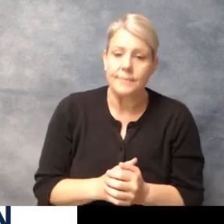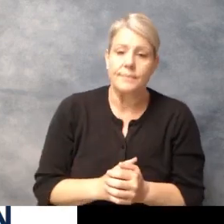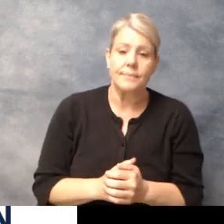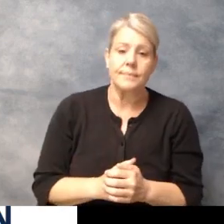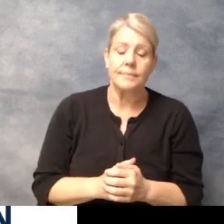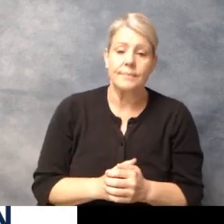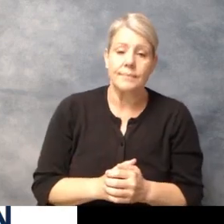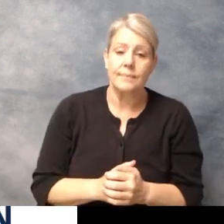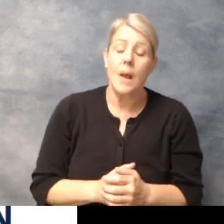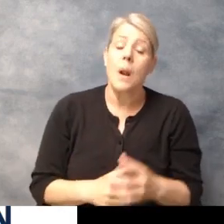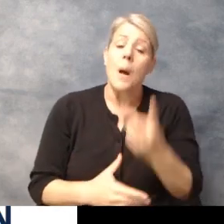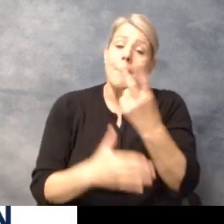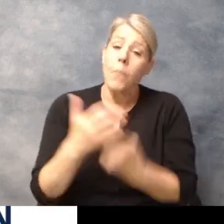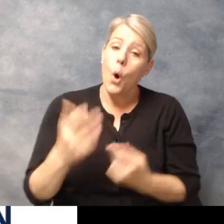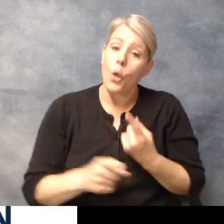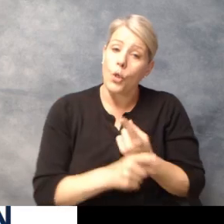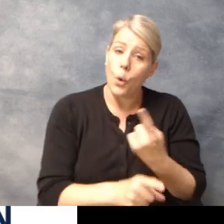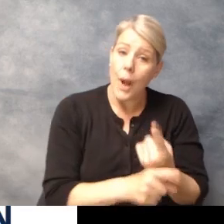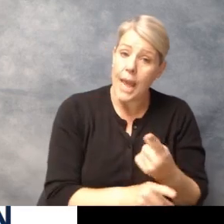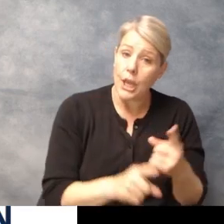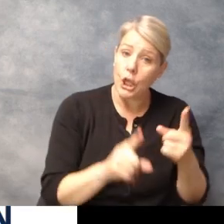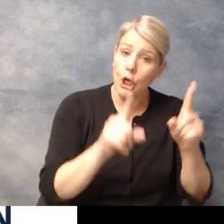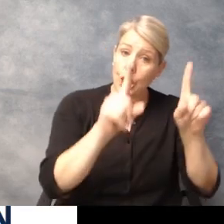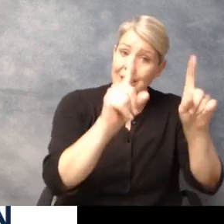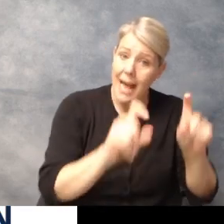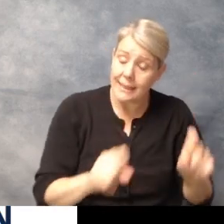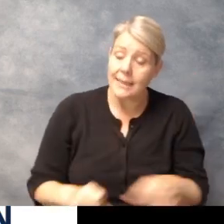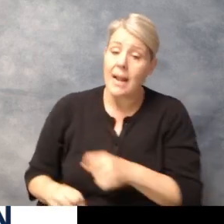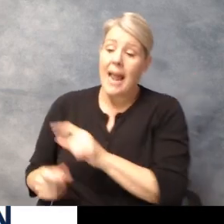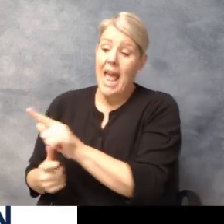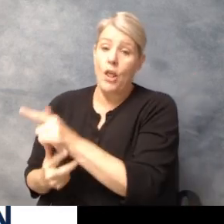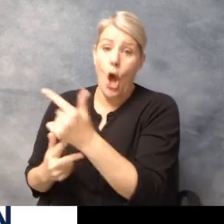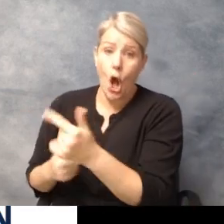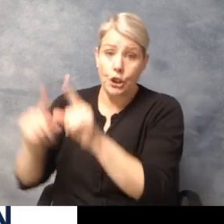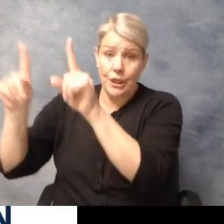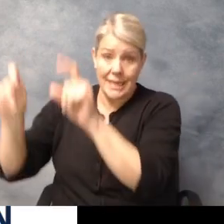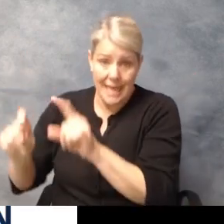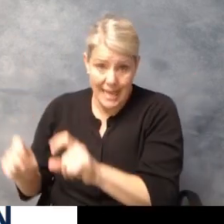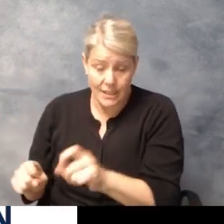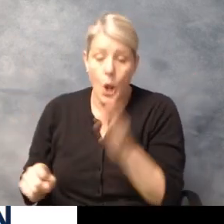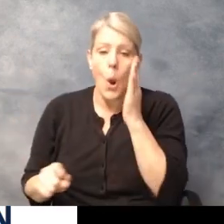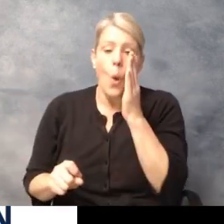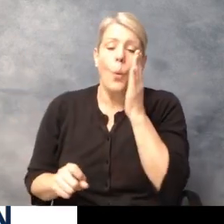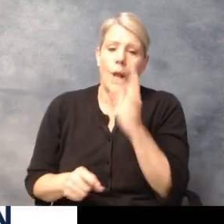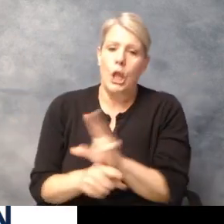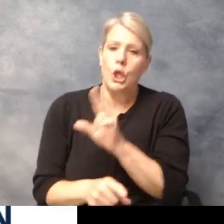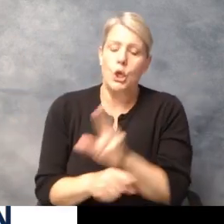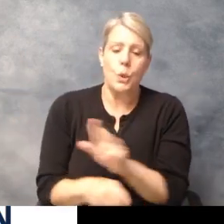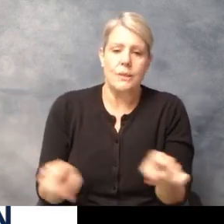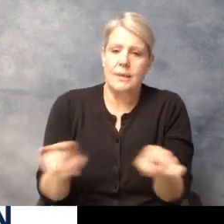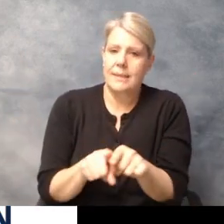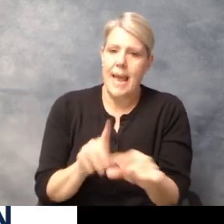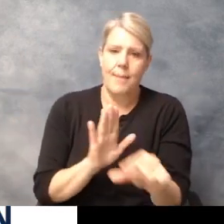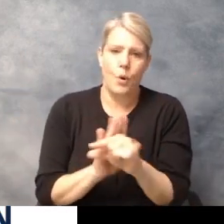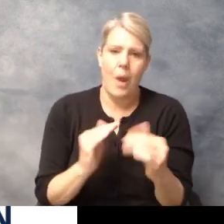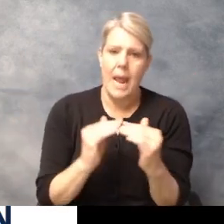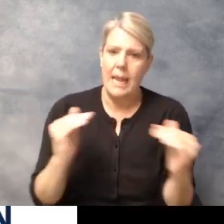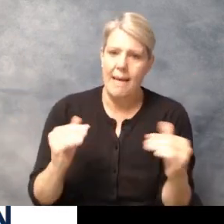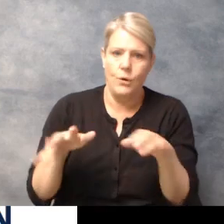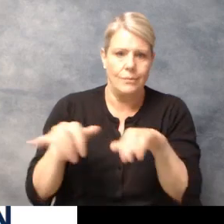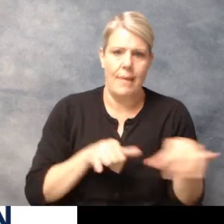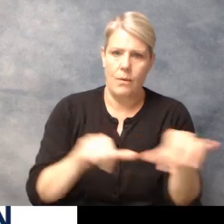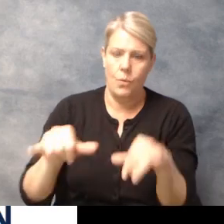selected. Both the regular state assessment and alternate assessment are tested on the same grade level academic